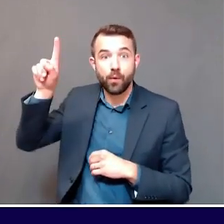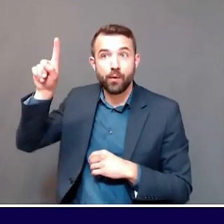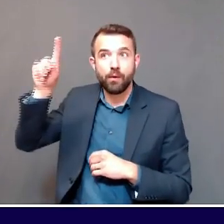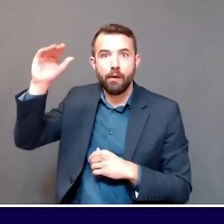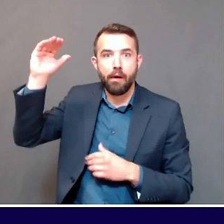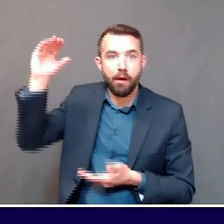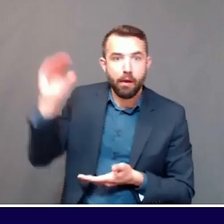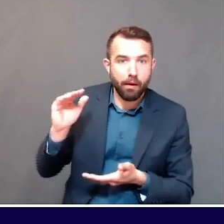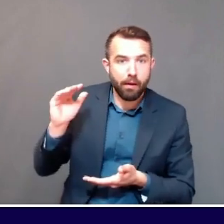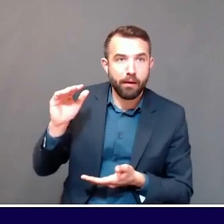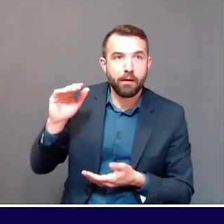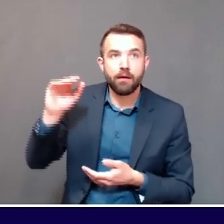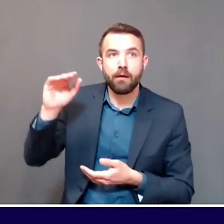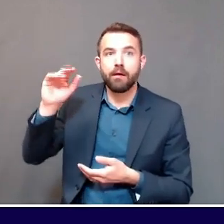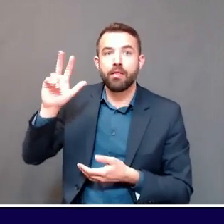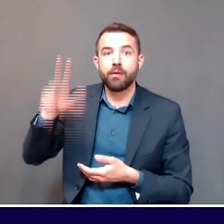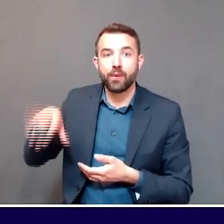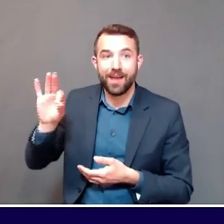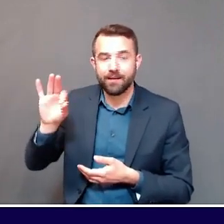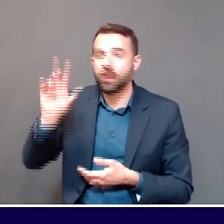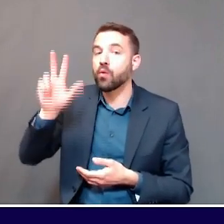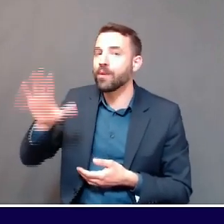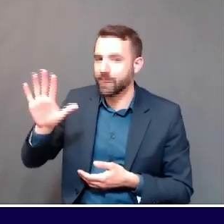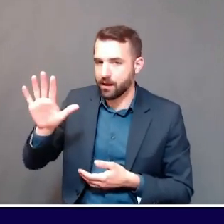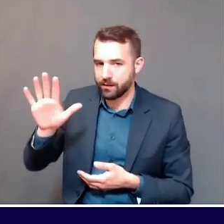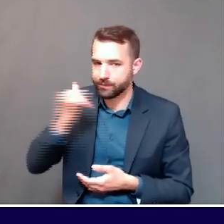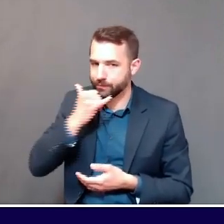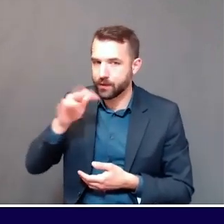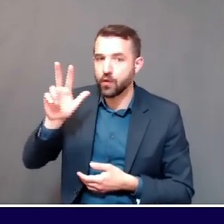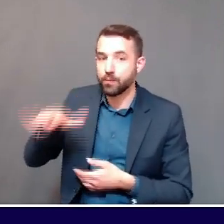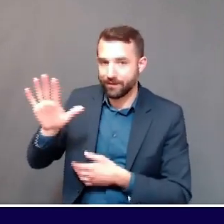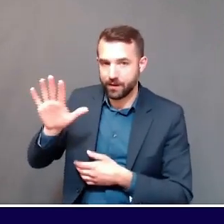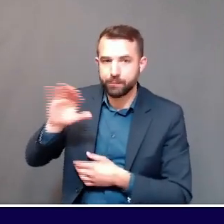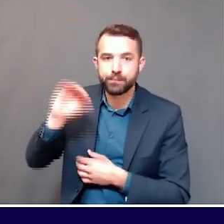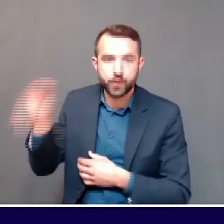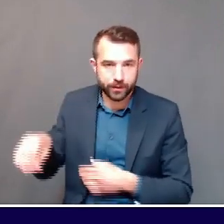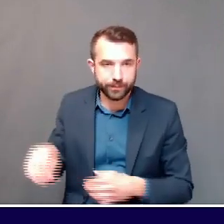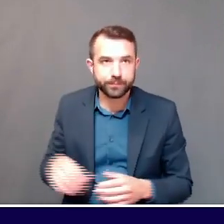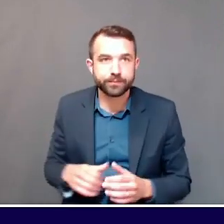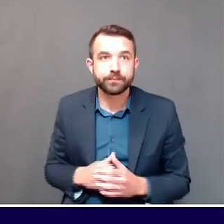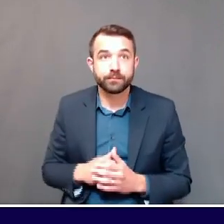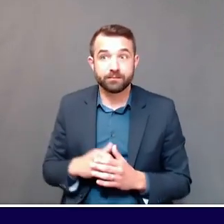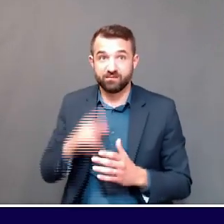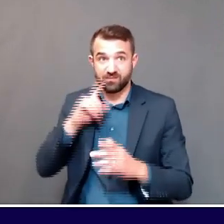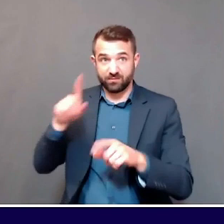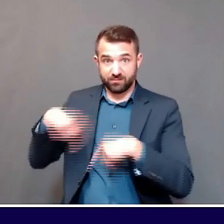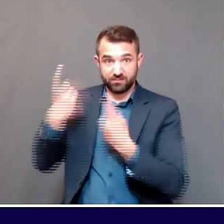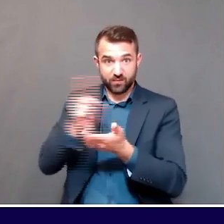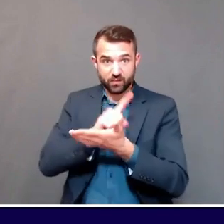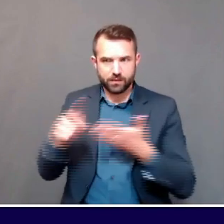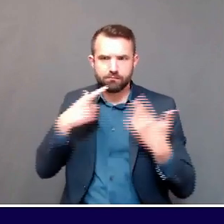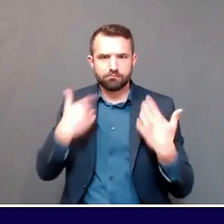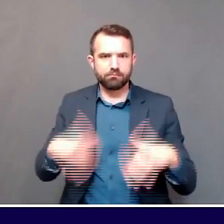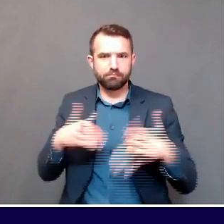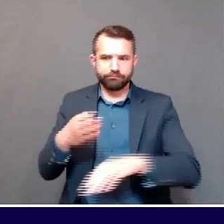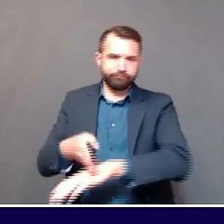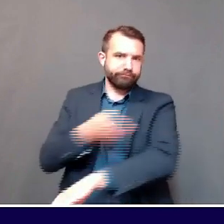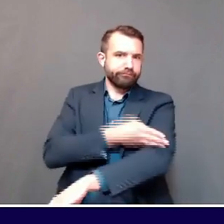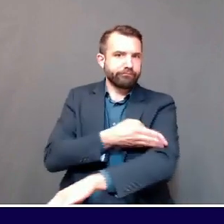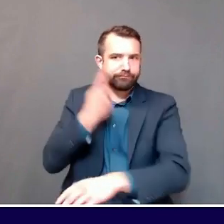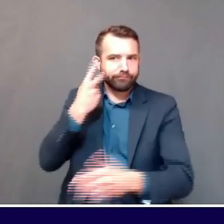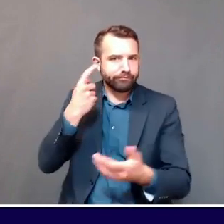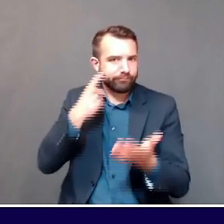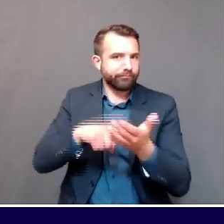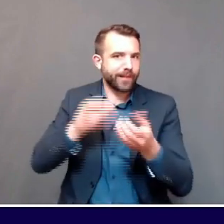3.5%, just based on the tests that were done in the past week alone. Again, we've got more work ahead of